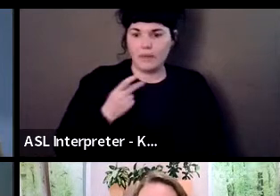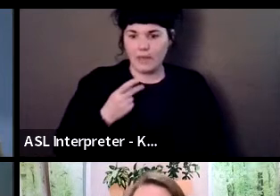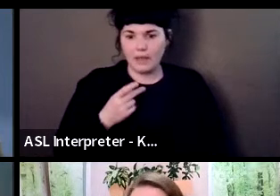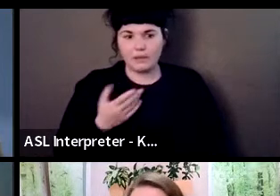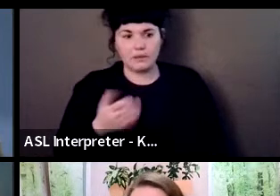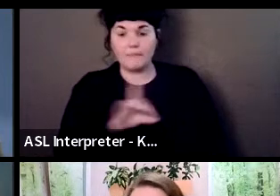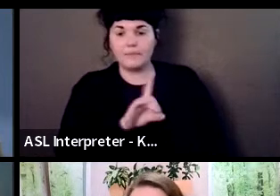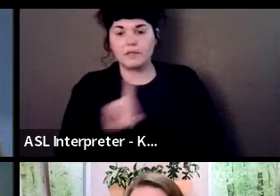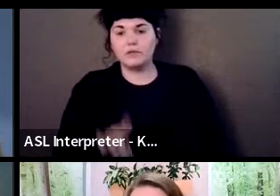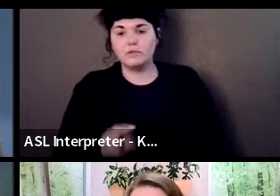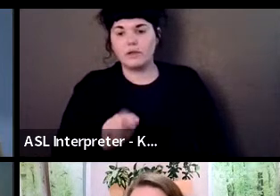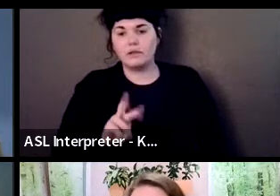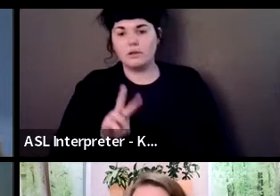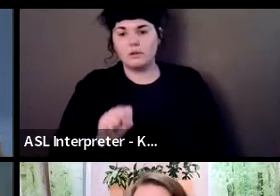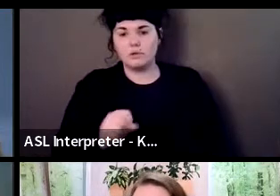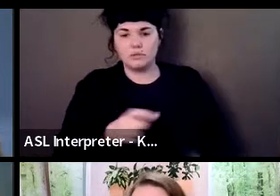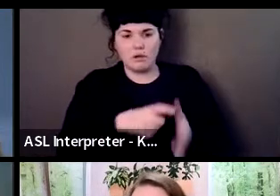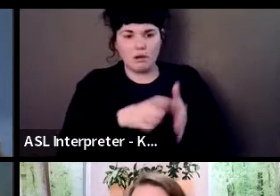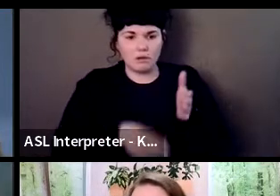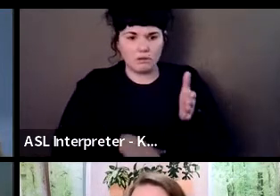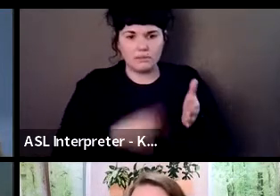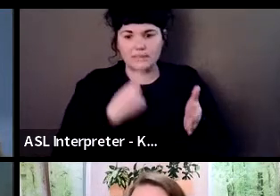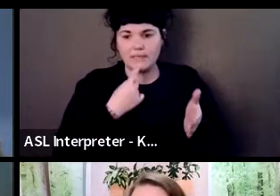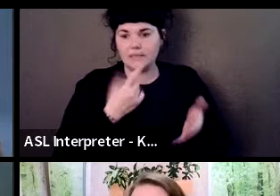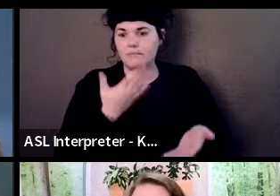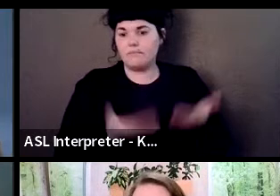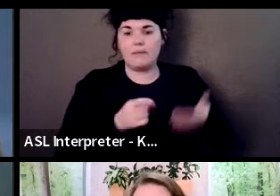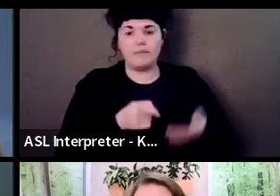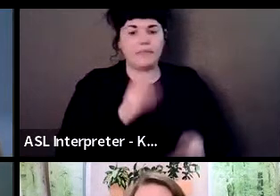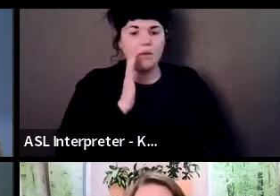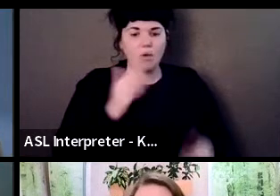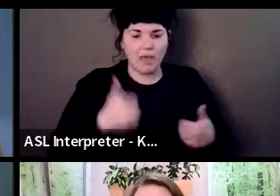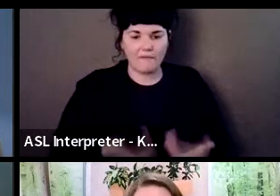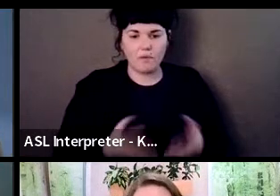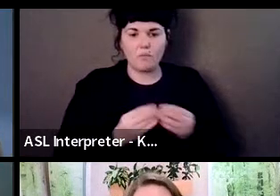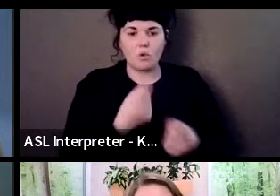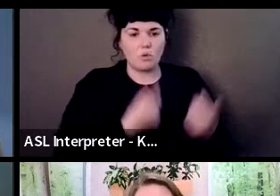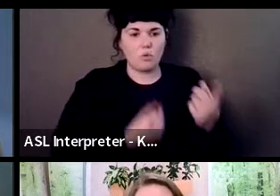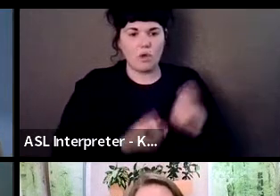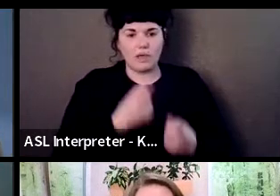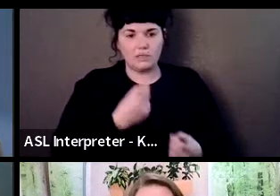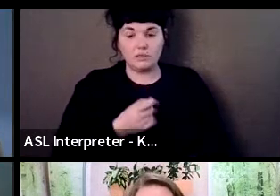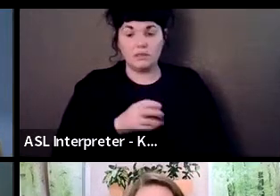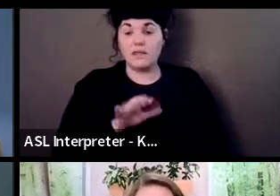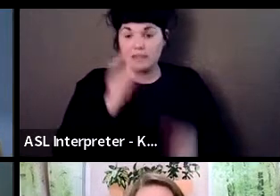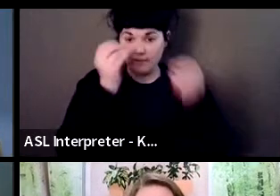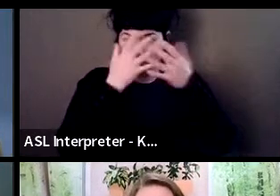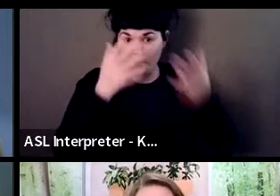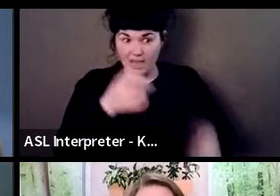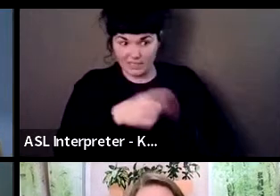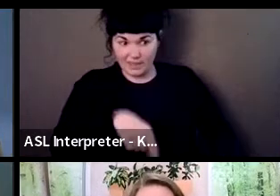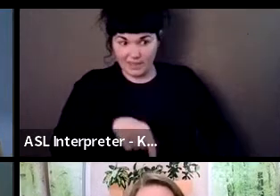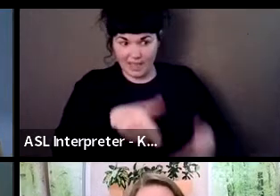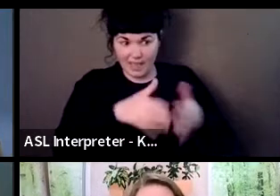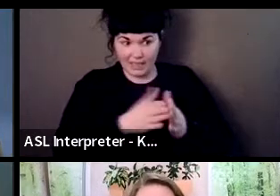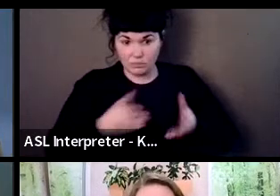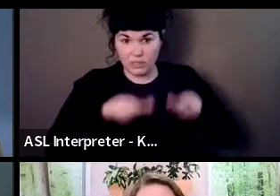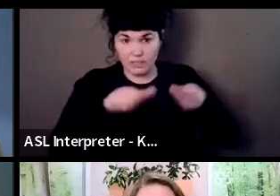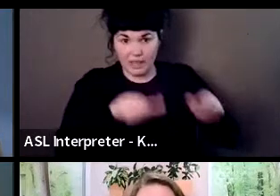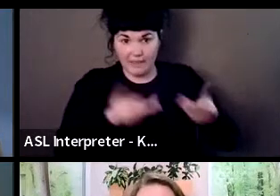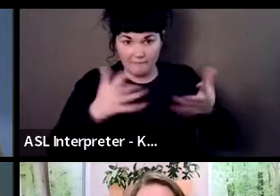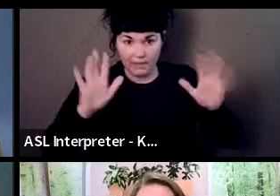article, they might have some more questions. You know, we did provide the information that was requested, but as of right now, we